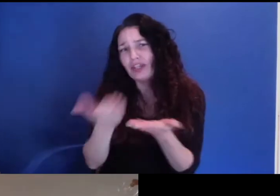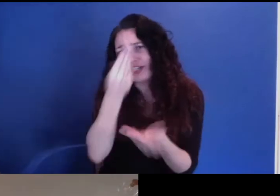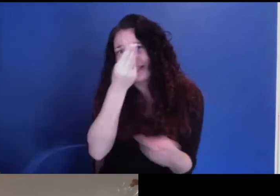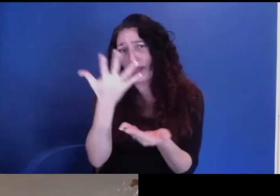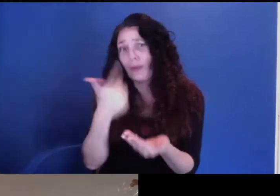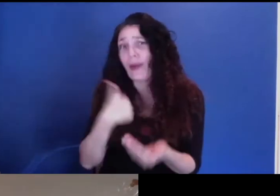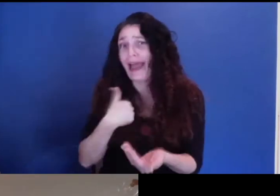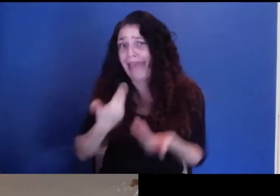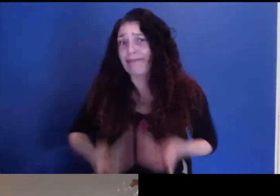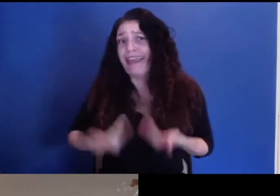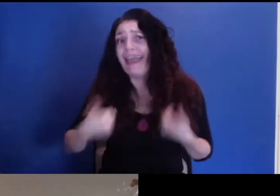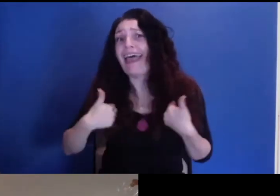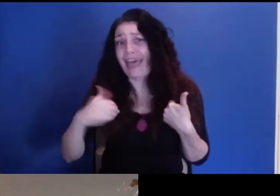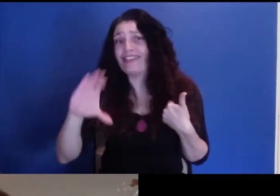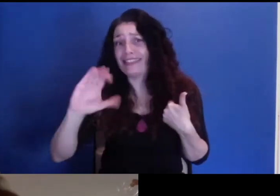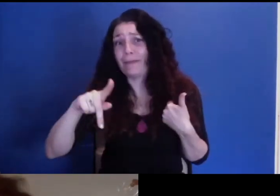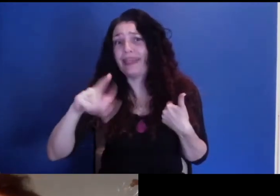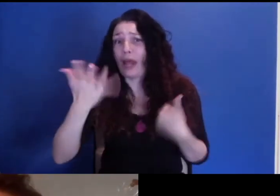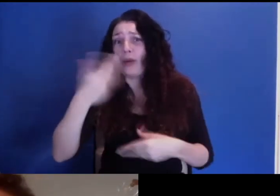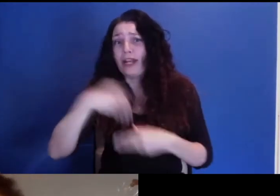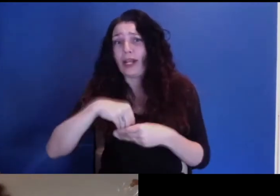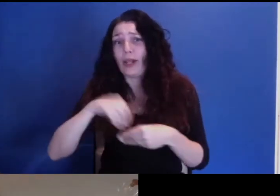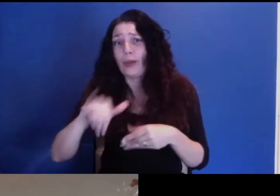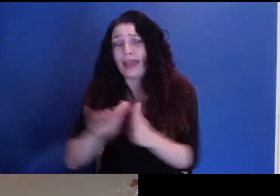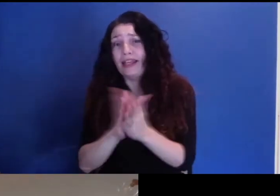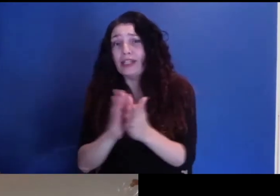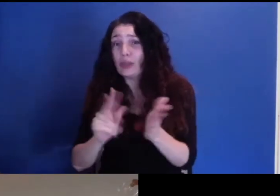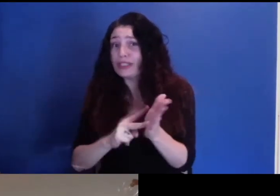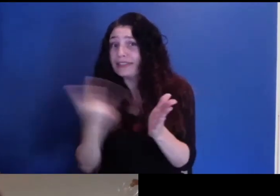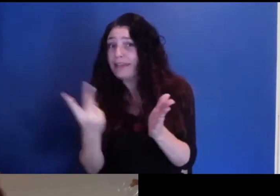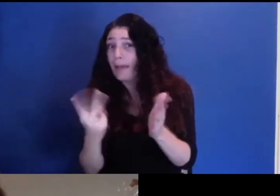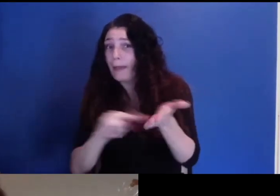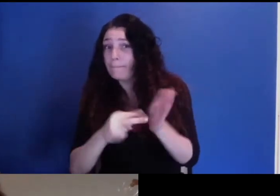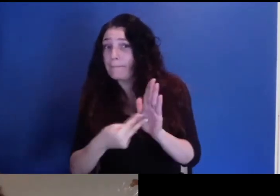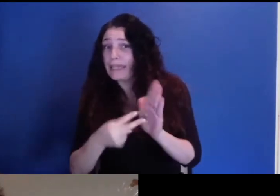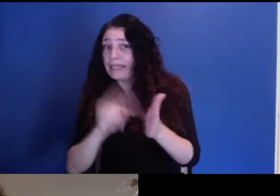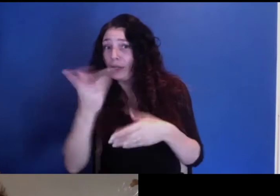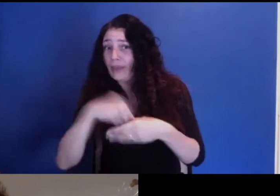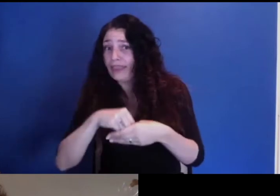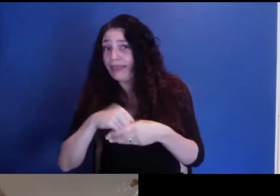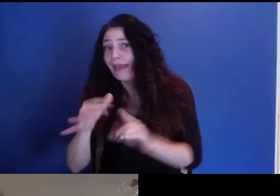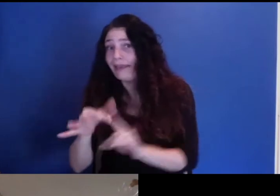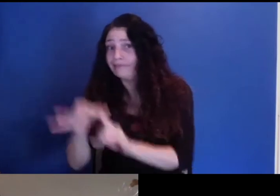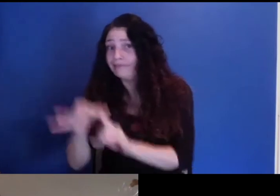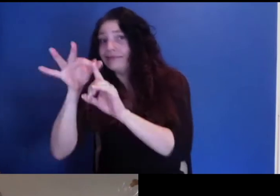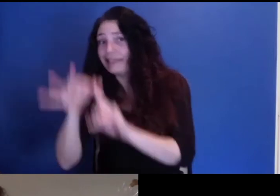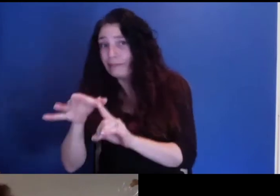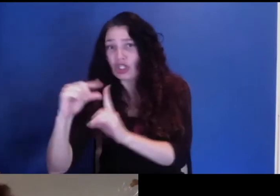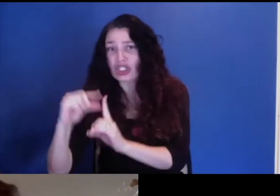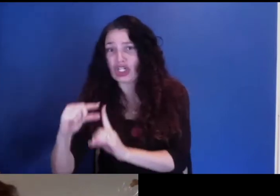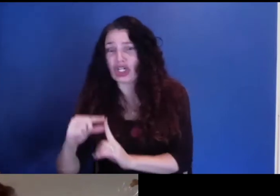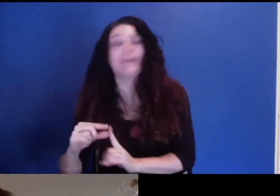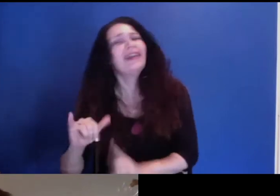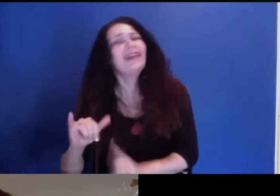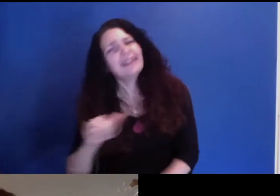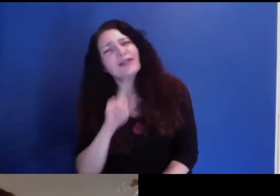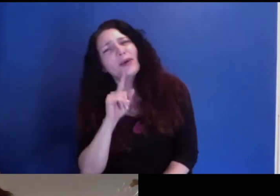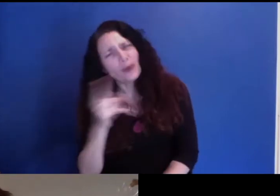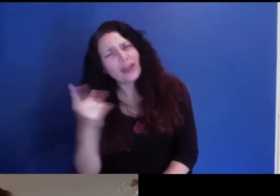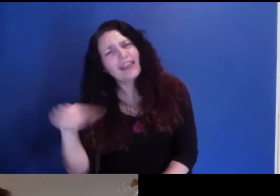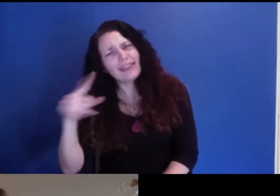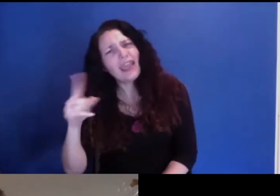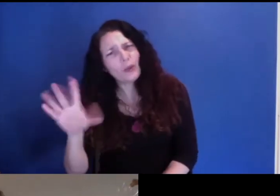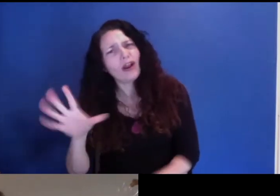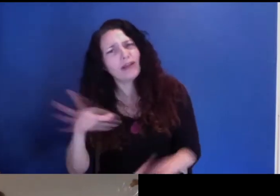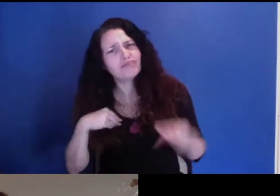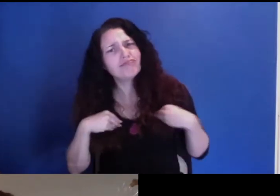and I want to include that in the book. So there's double meaning to that term. And so they were on board, and